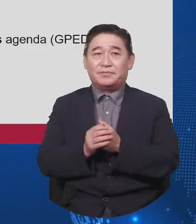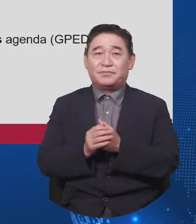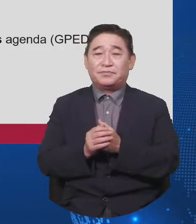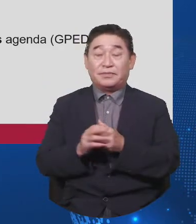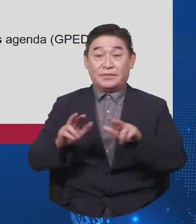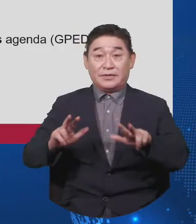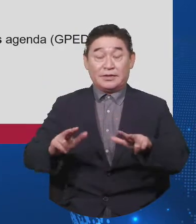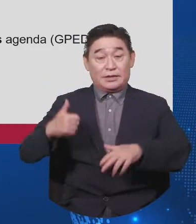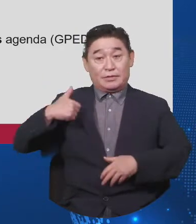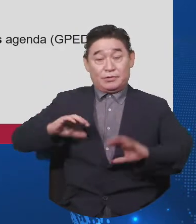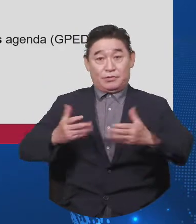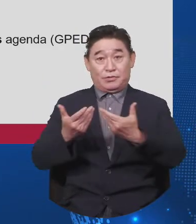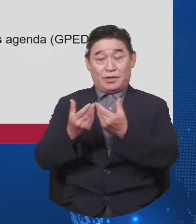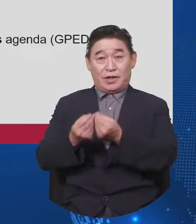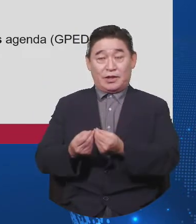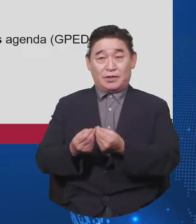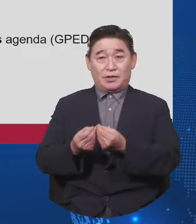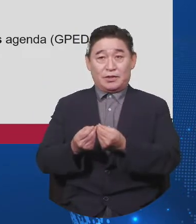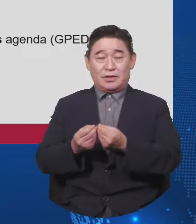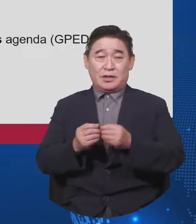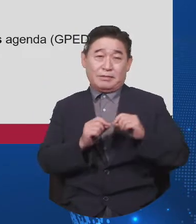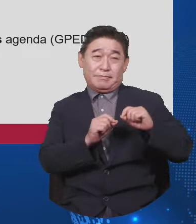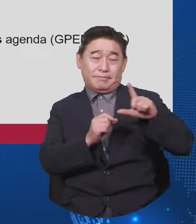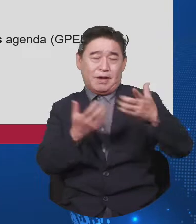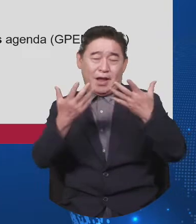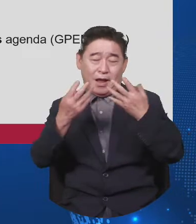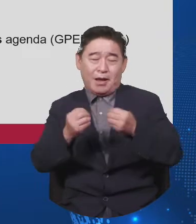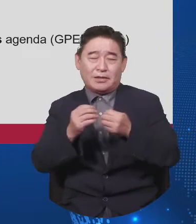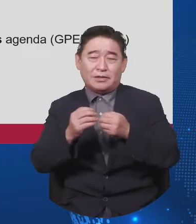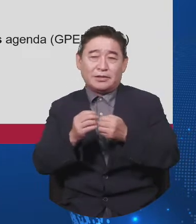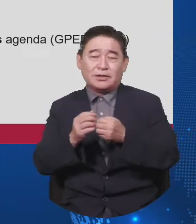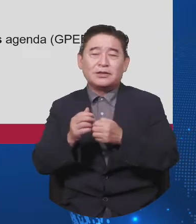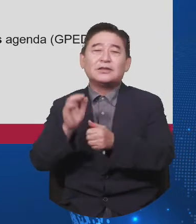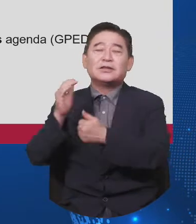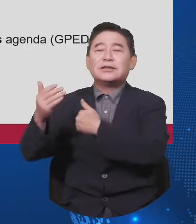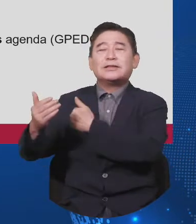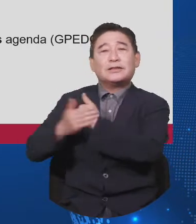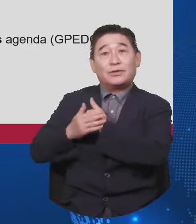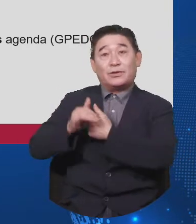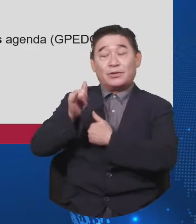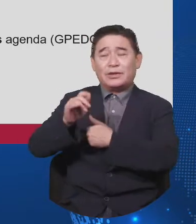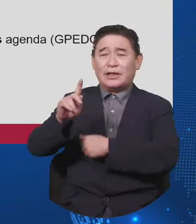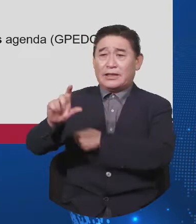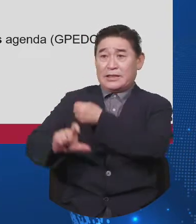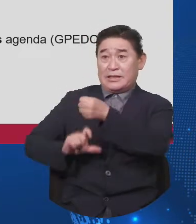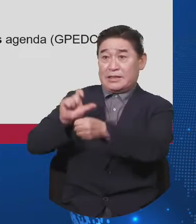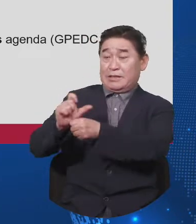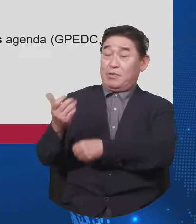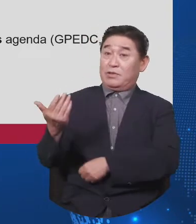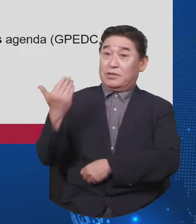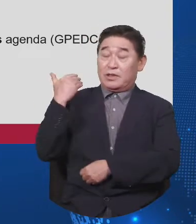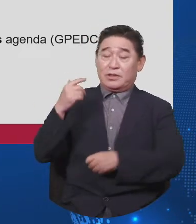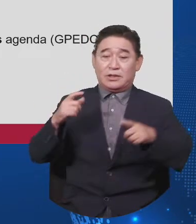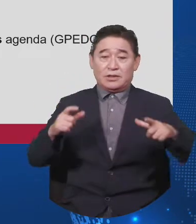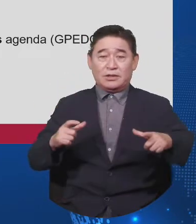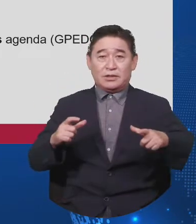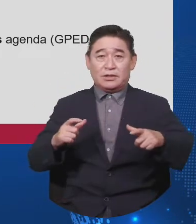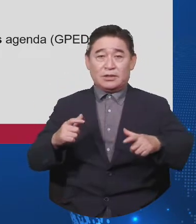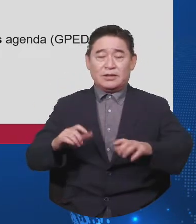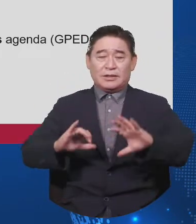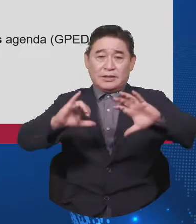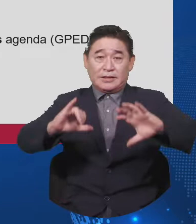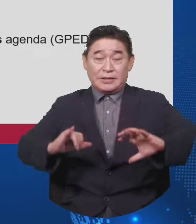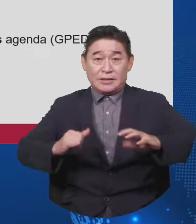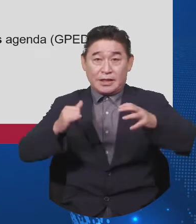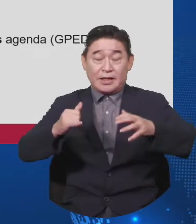provider. I think just looking back 15 years ago, international community was asking China to do more. Now the